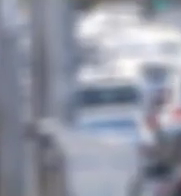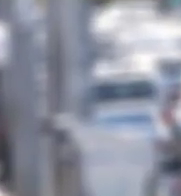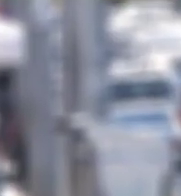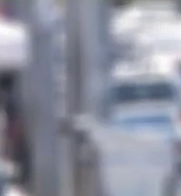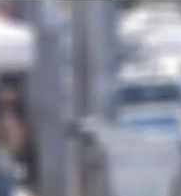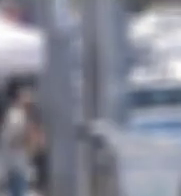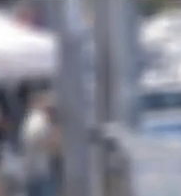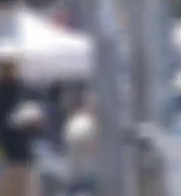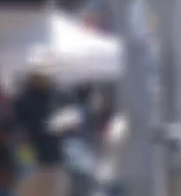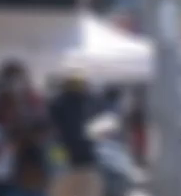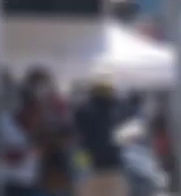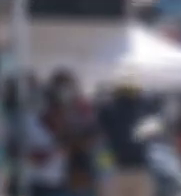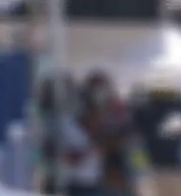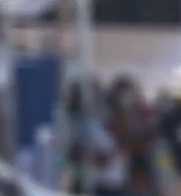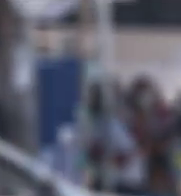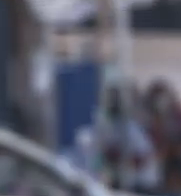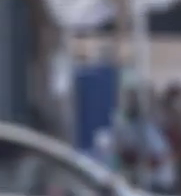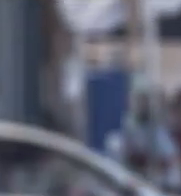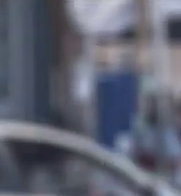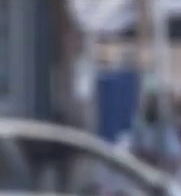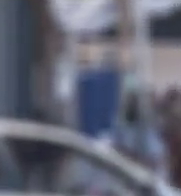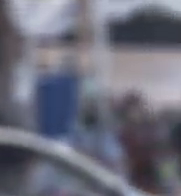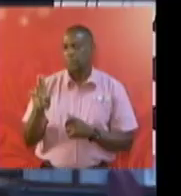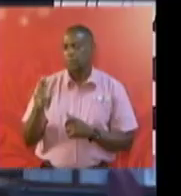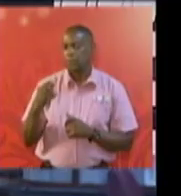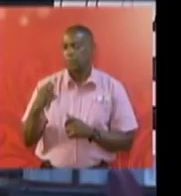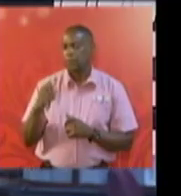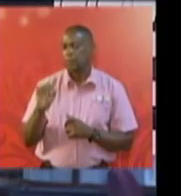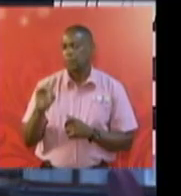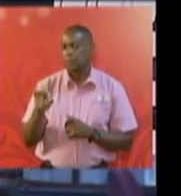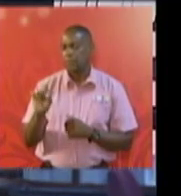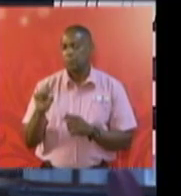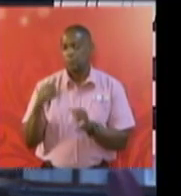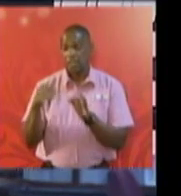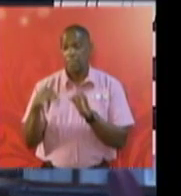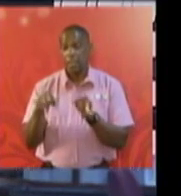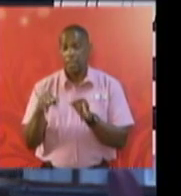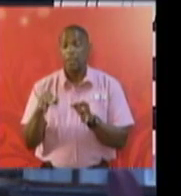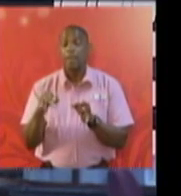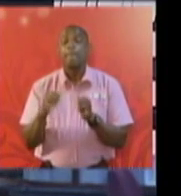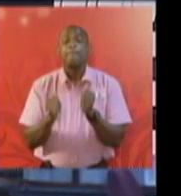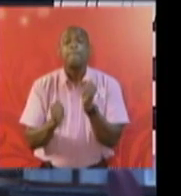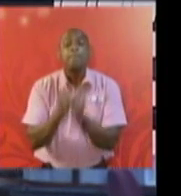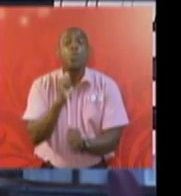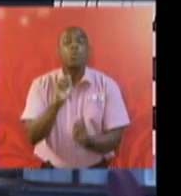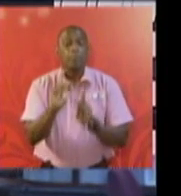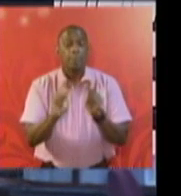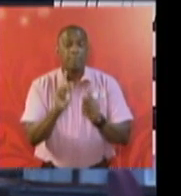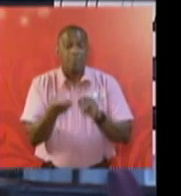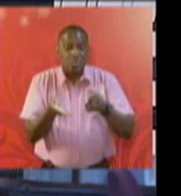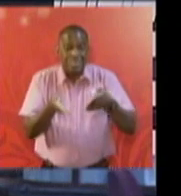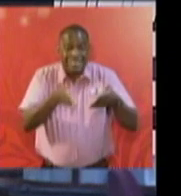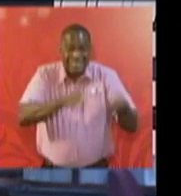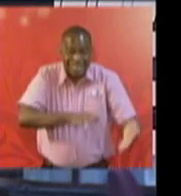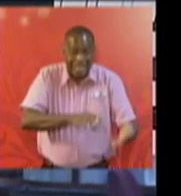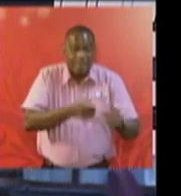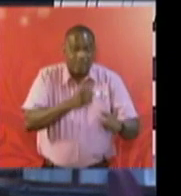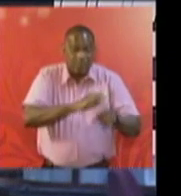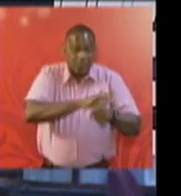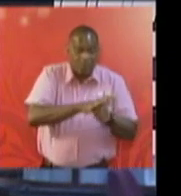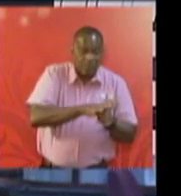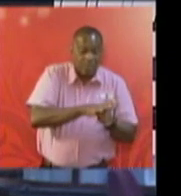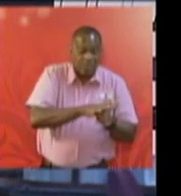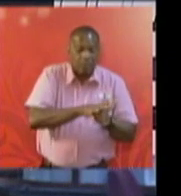those most likely to succumb to the virus are the elderly. We have, from 65 and over,